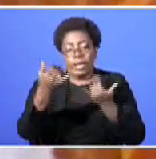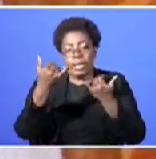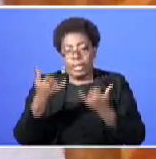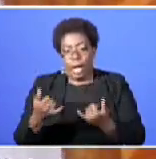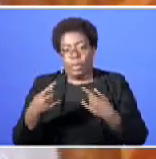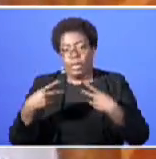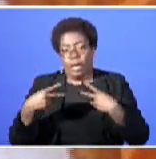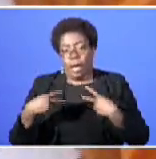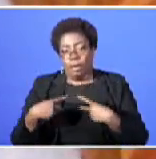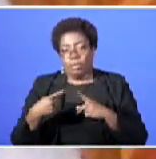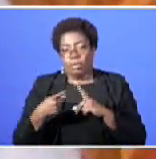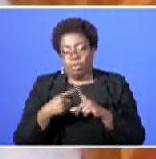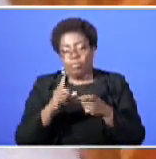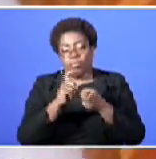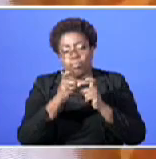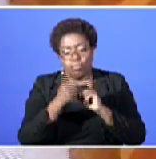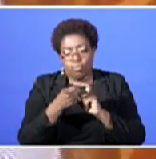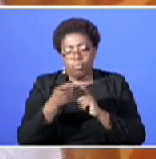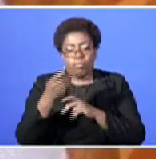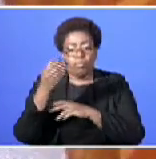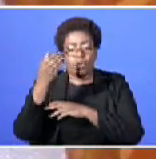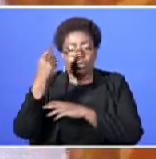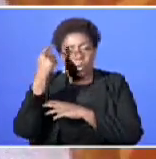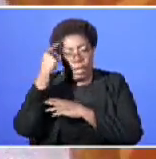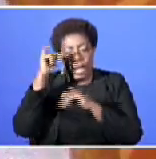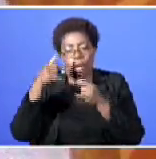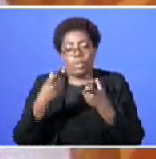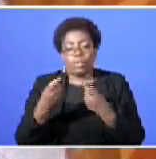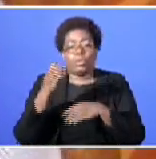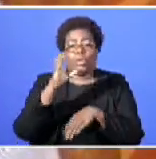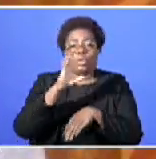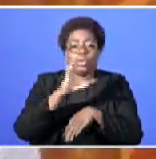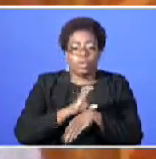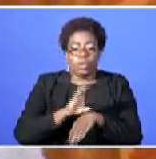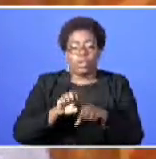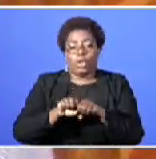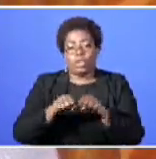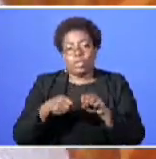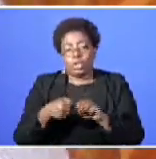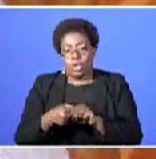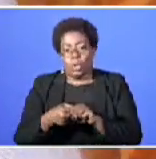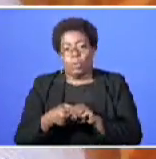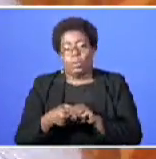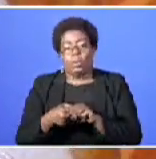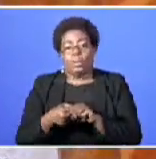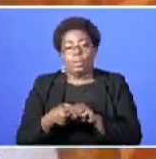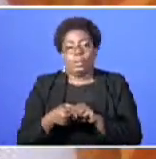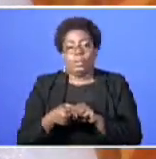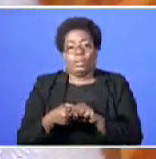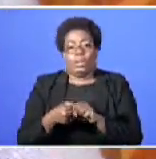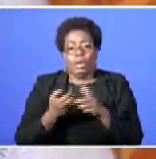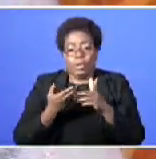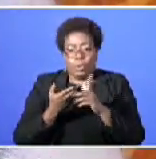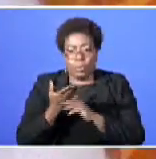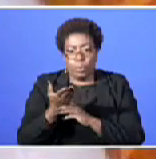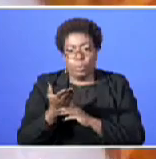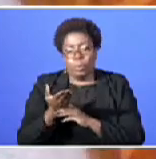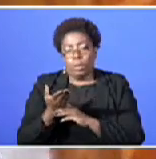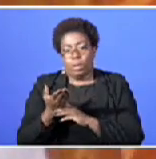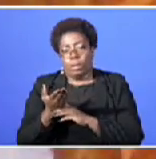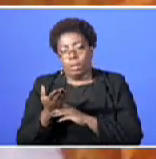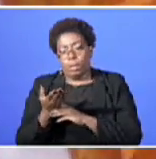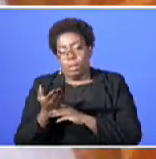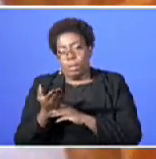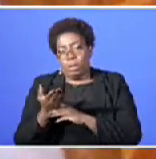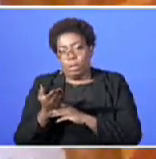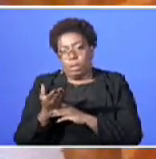to adjust. We've had to rethink the way we do church. And so subsequently, through Kanoo, we've been able